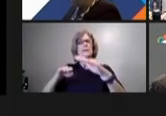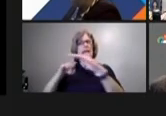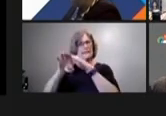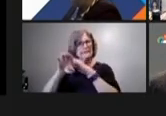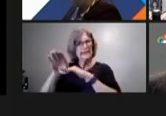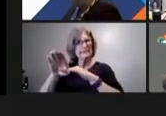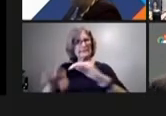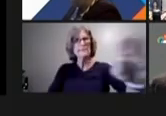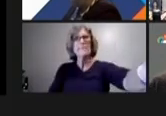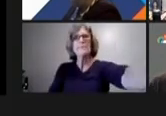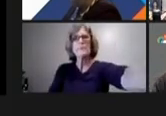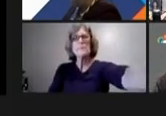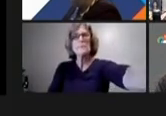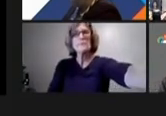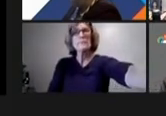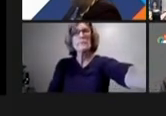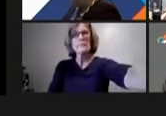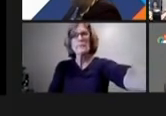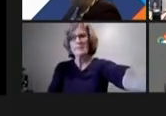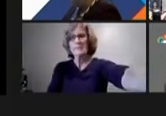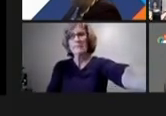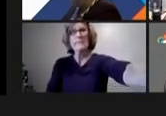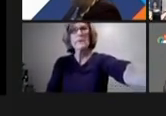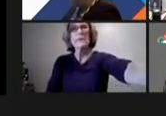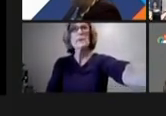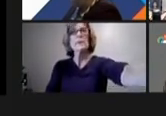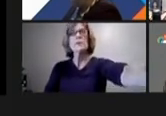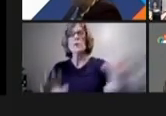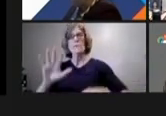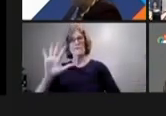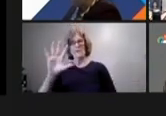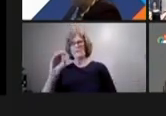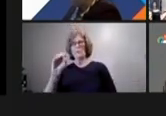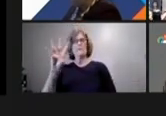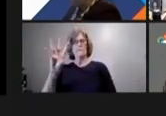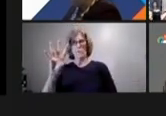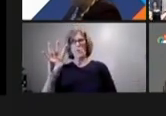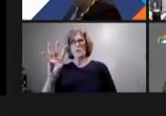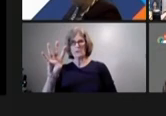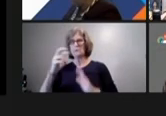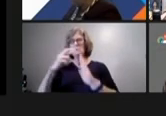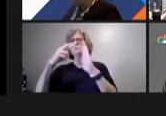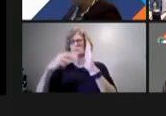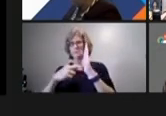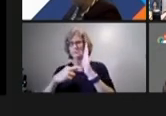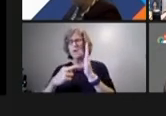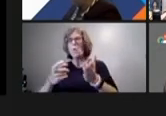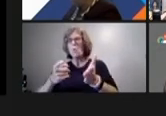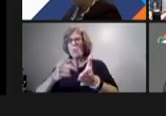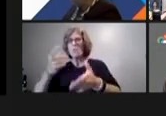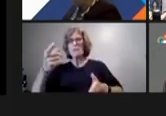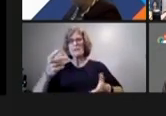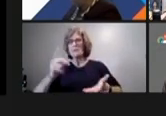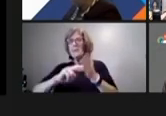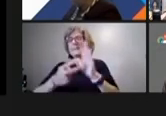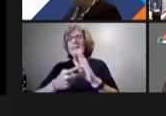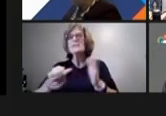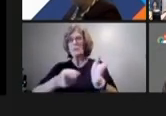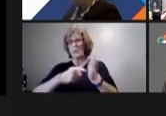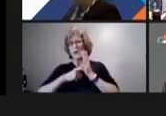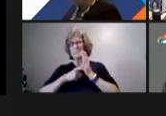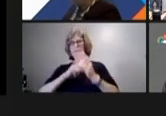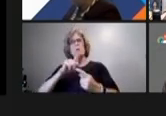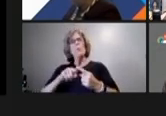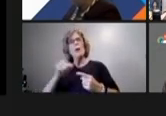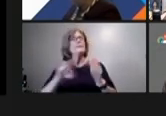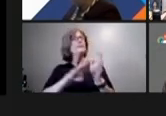so the 504 regulations for what it means, what is required when a housing developer